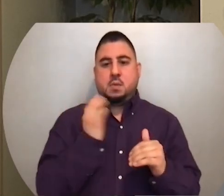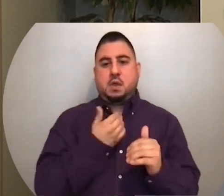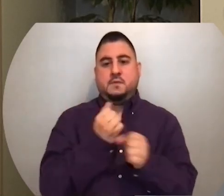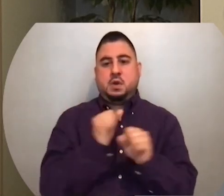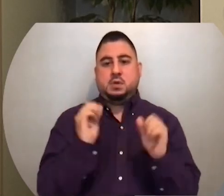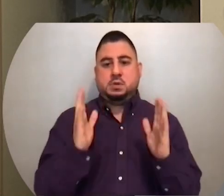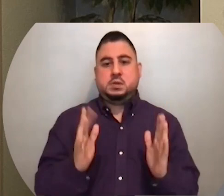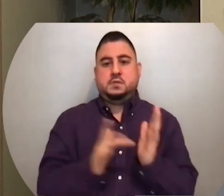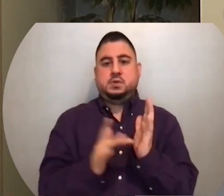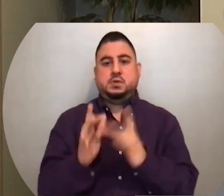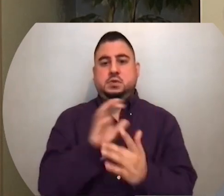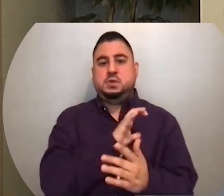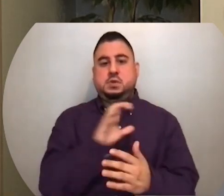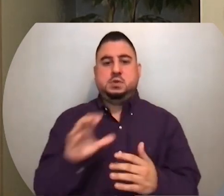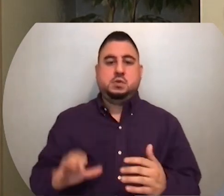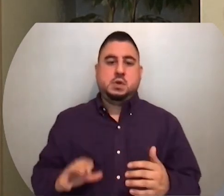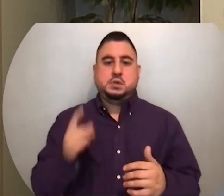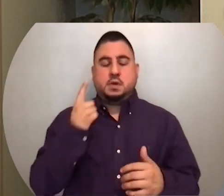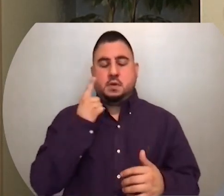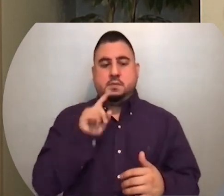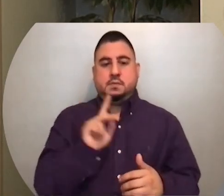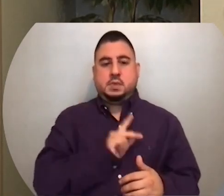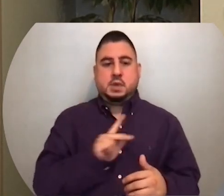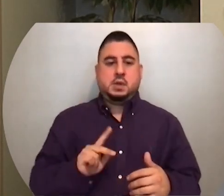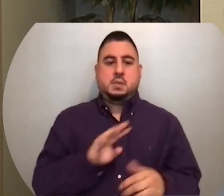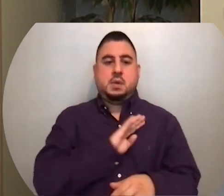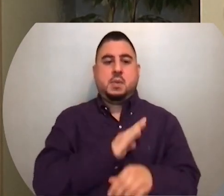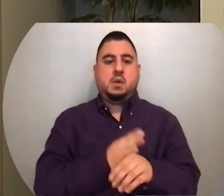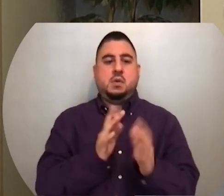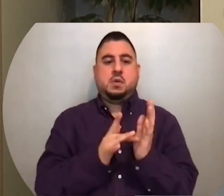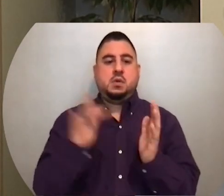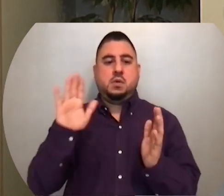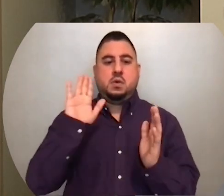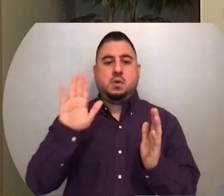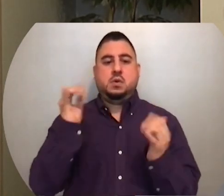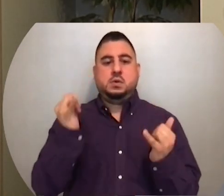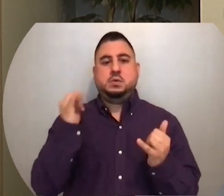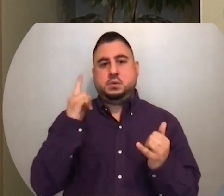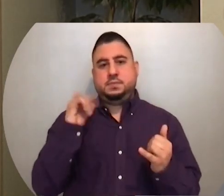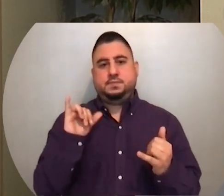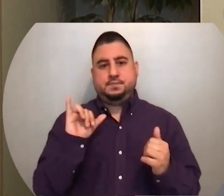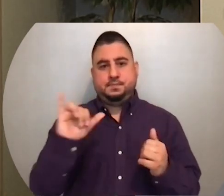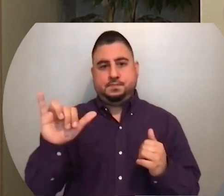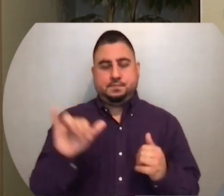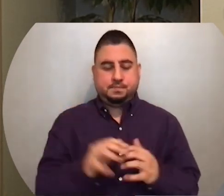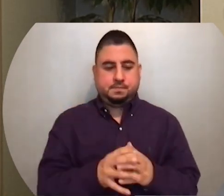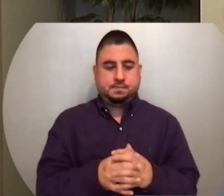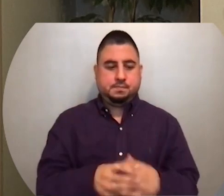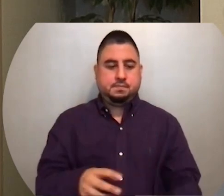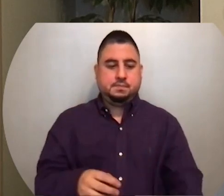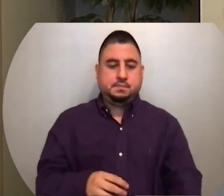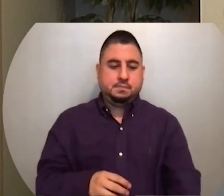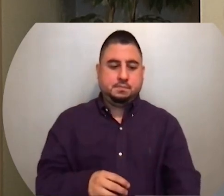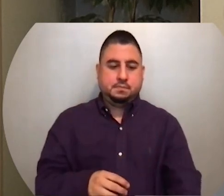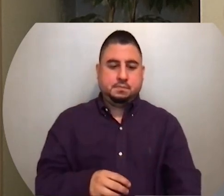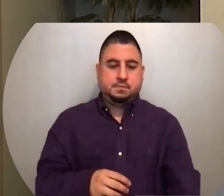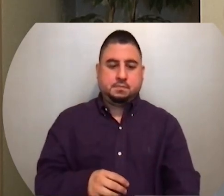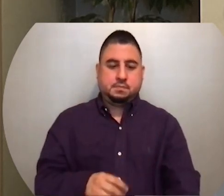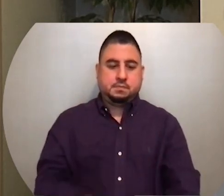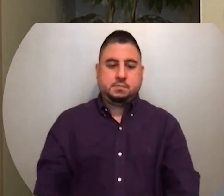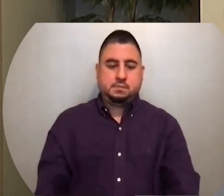and the coming of our Savior, Jesus Christ. For the kingdom, the power, and the glory are yours now forever.